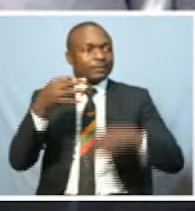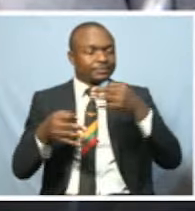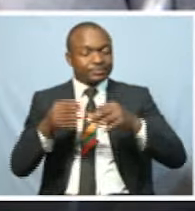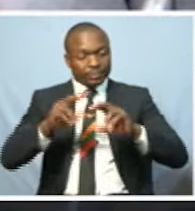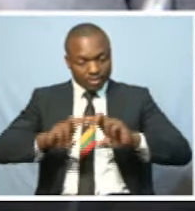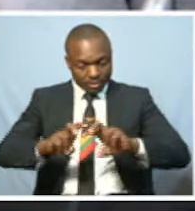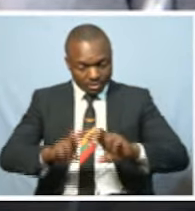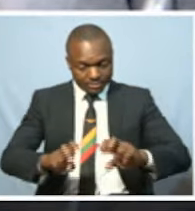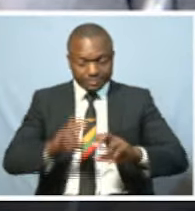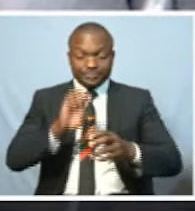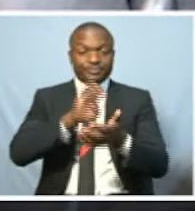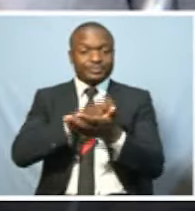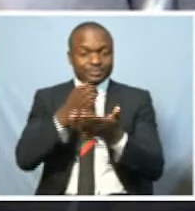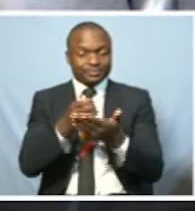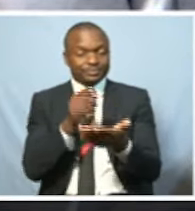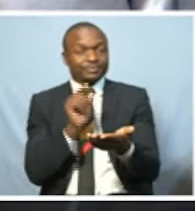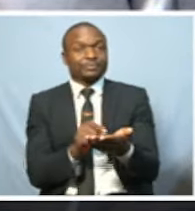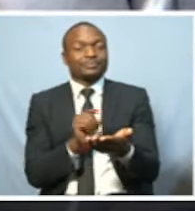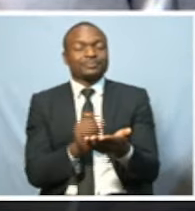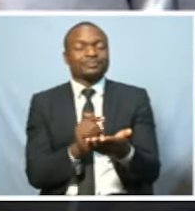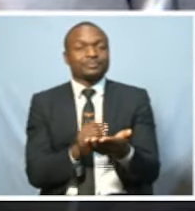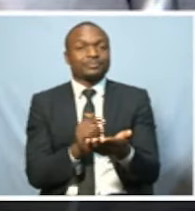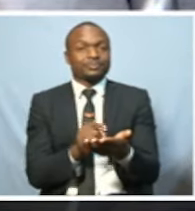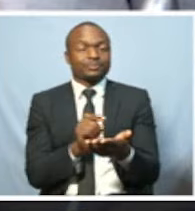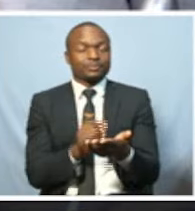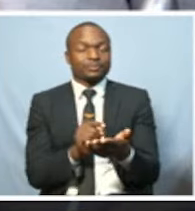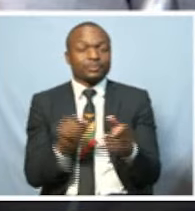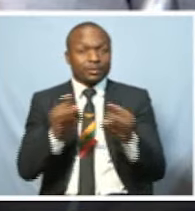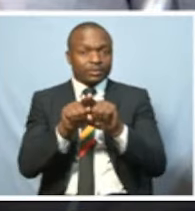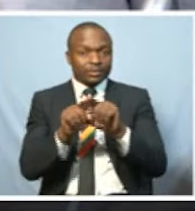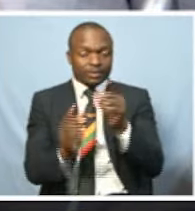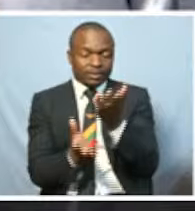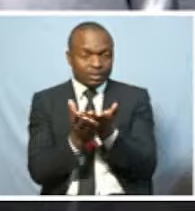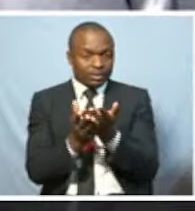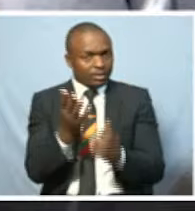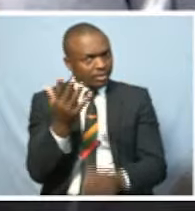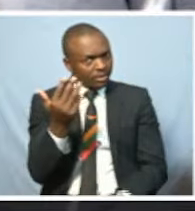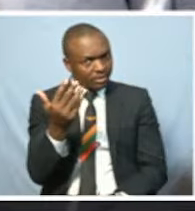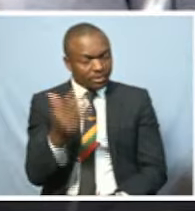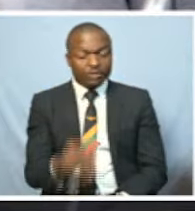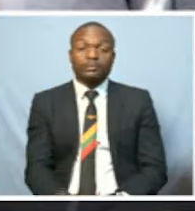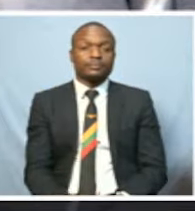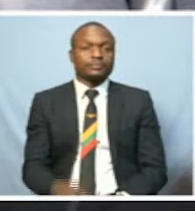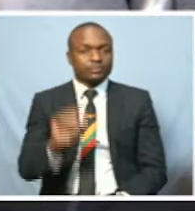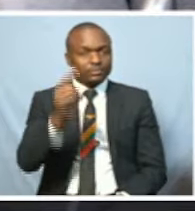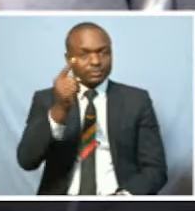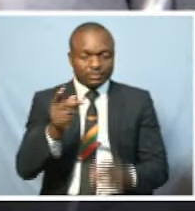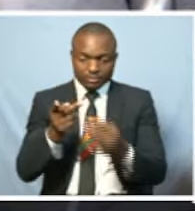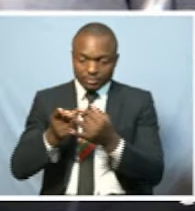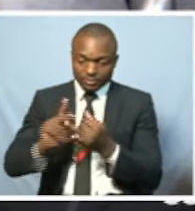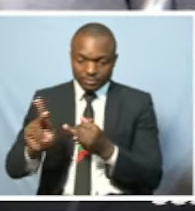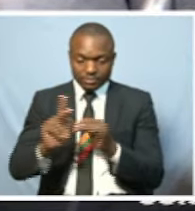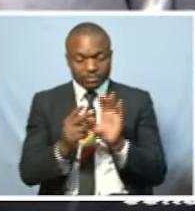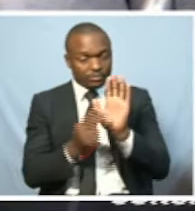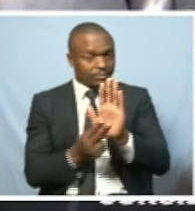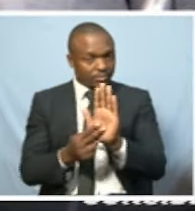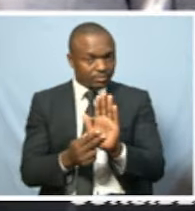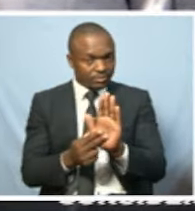our evidence on the same appendix 15, the first part is showing the